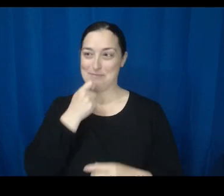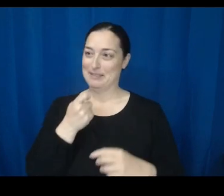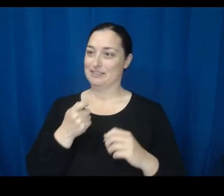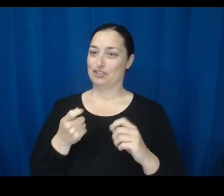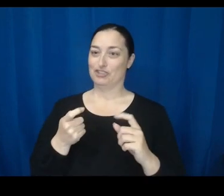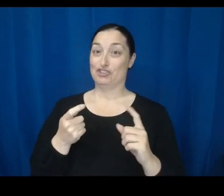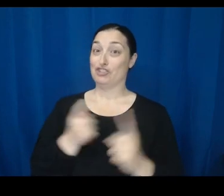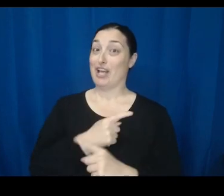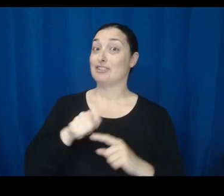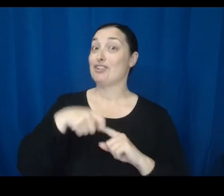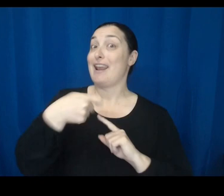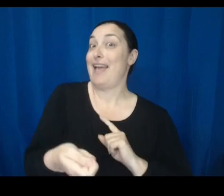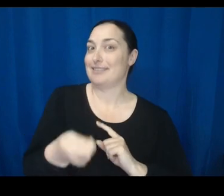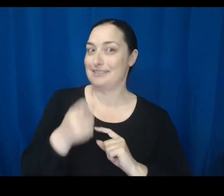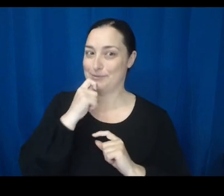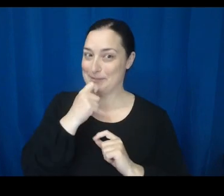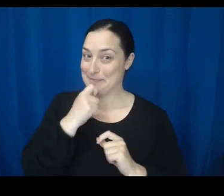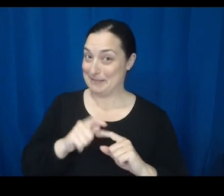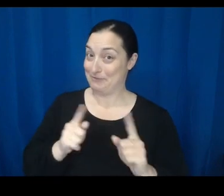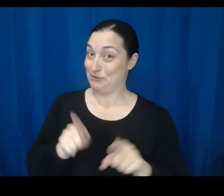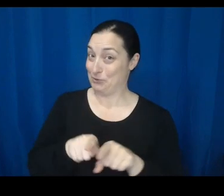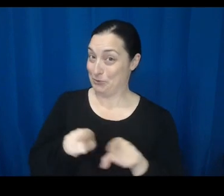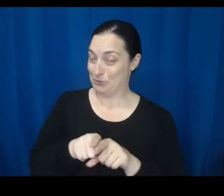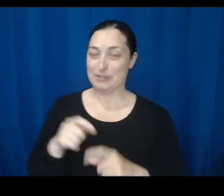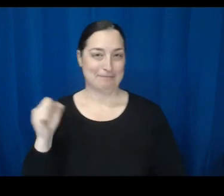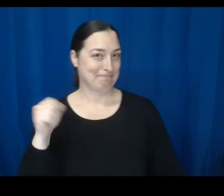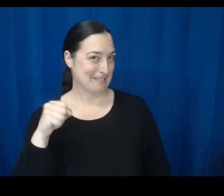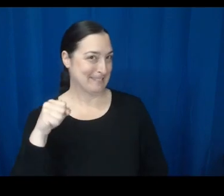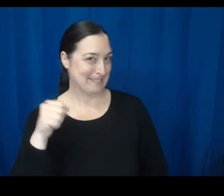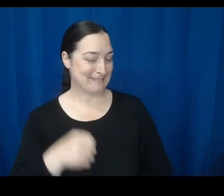next exercise too. Yes, absolutely.